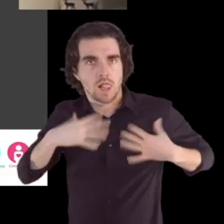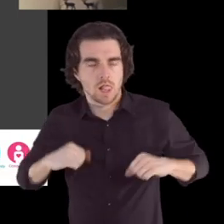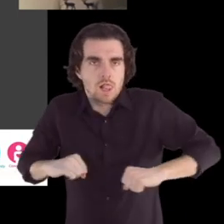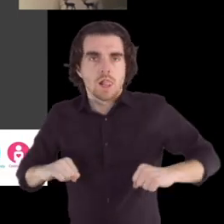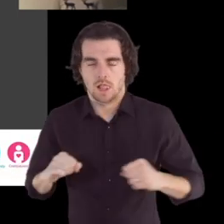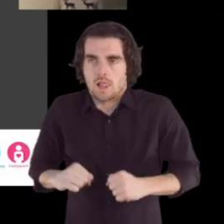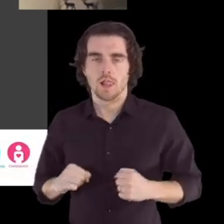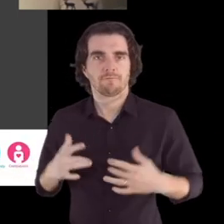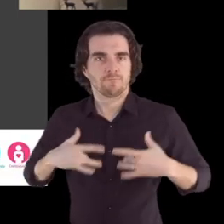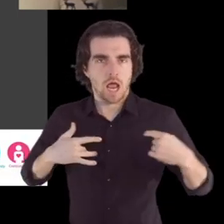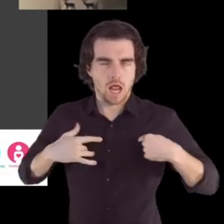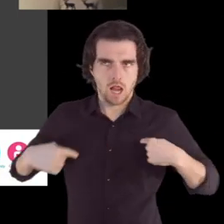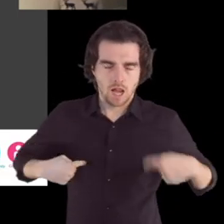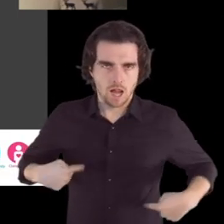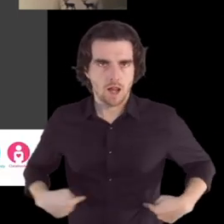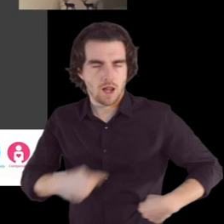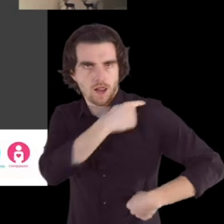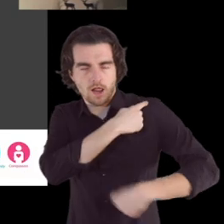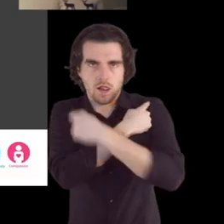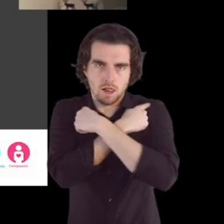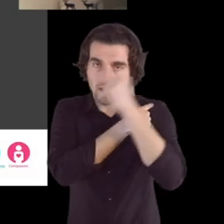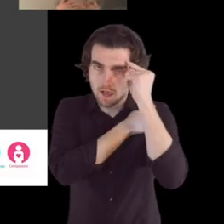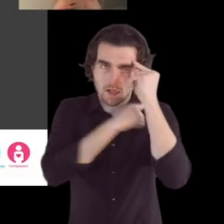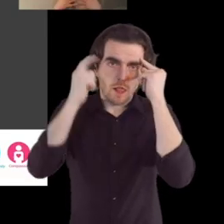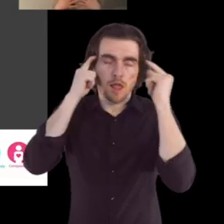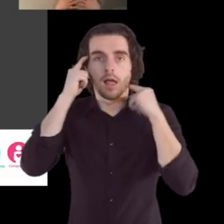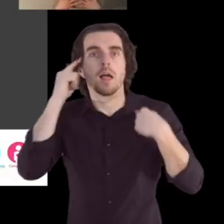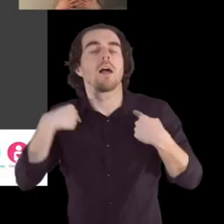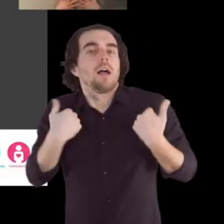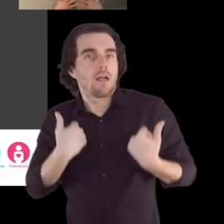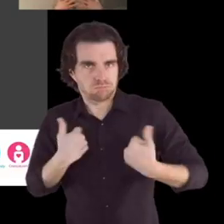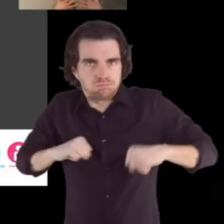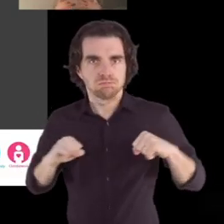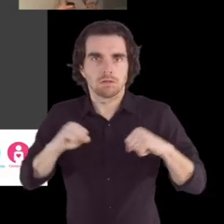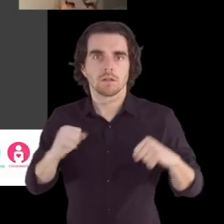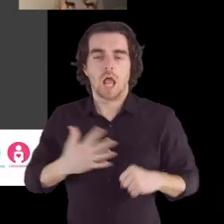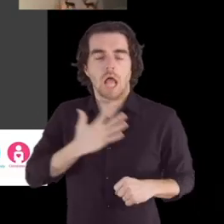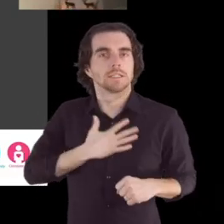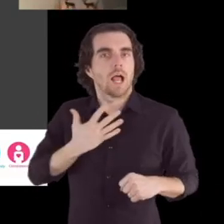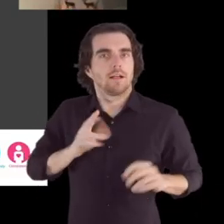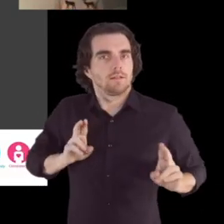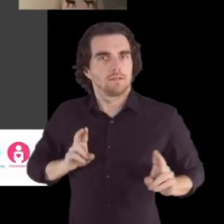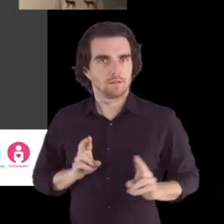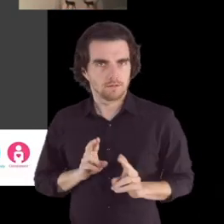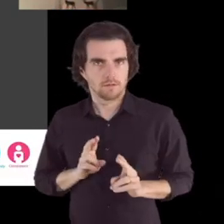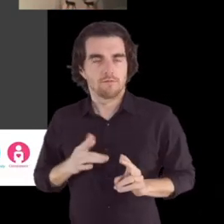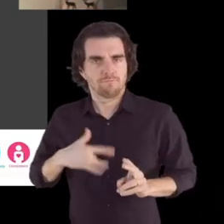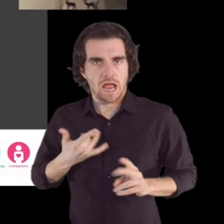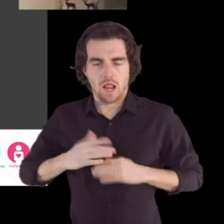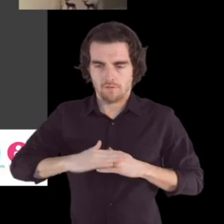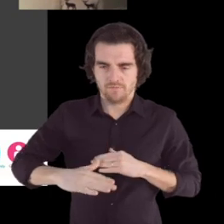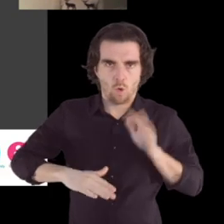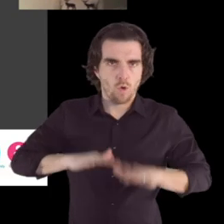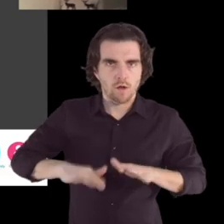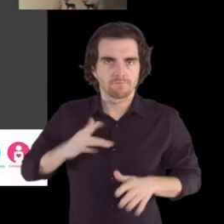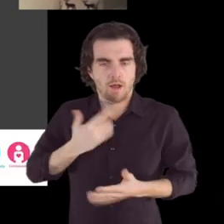thing that you can do, you know, throughout your working day or at any stage really, when you find yourself getting a little bit anxious, just feeling your feet on the floor, bum in the seat, back in the